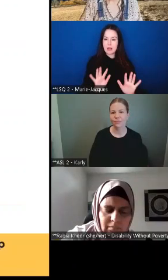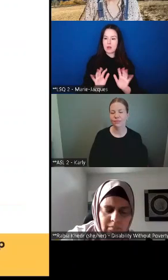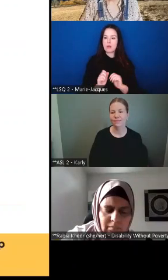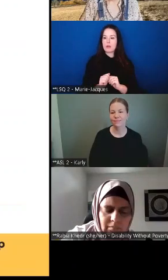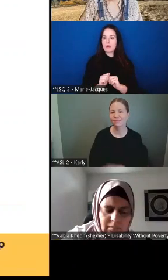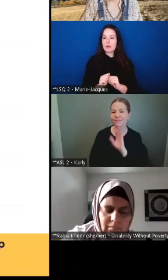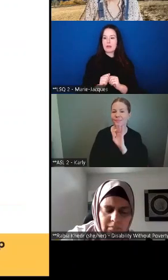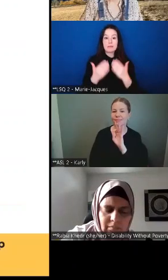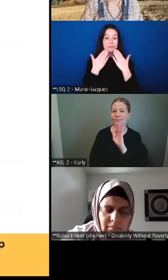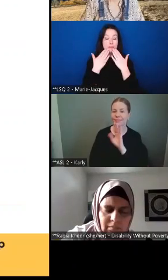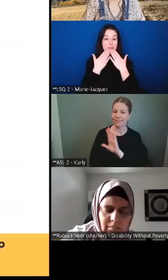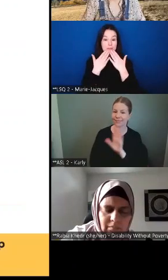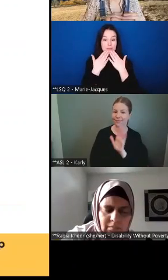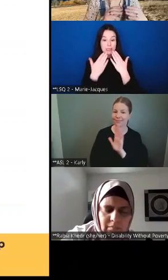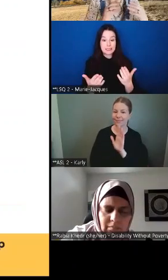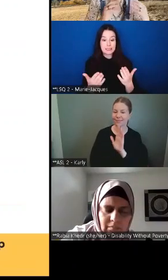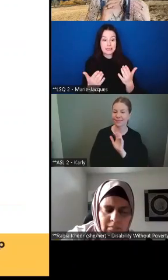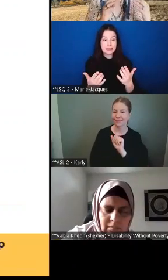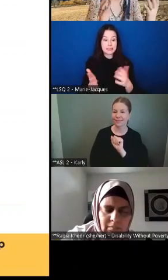um